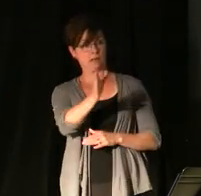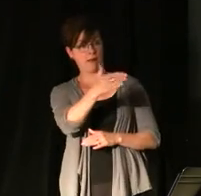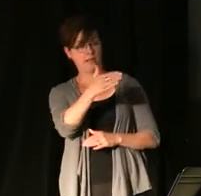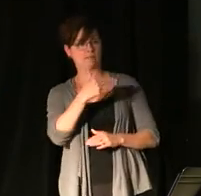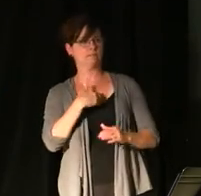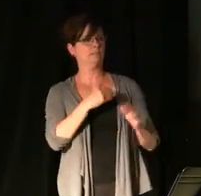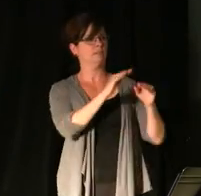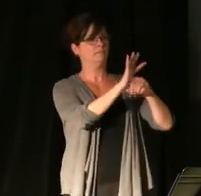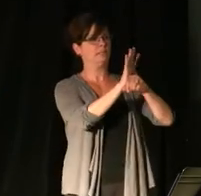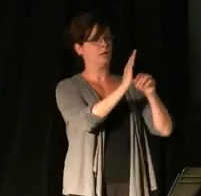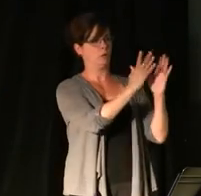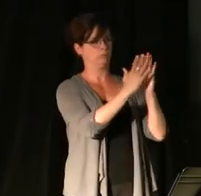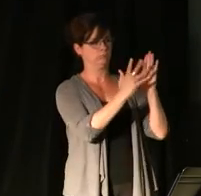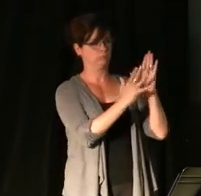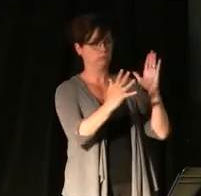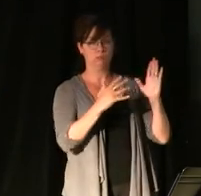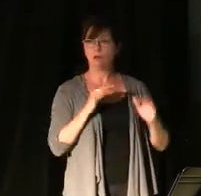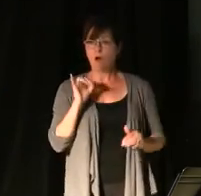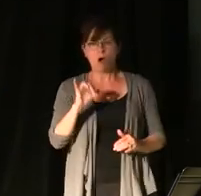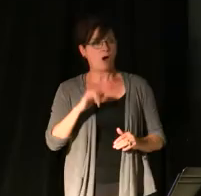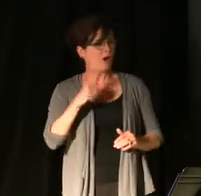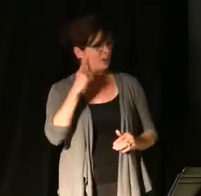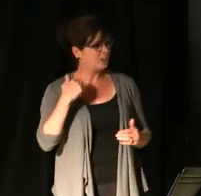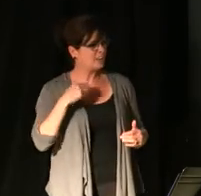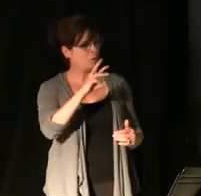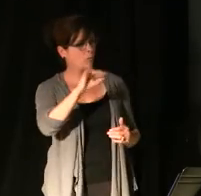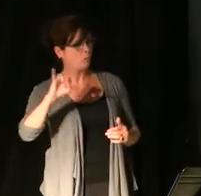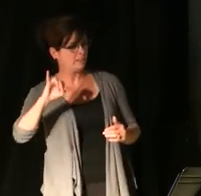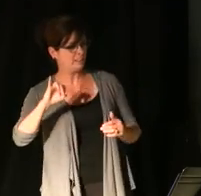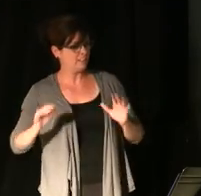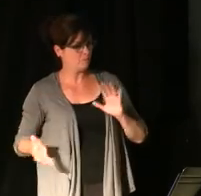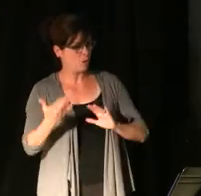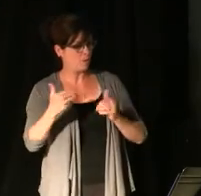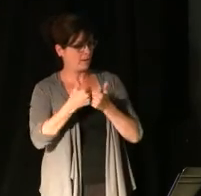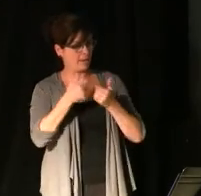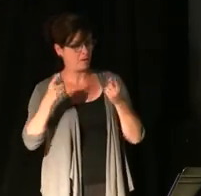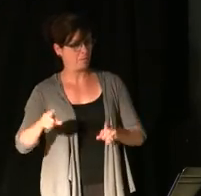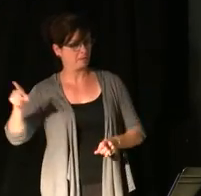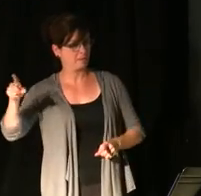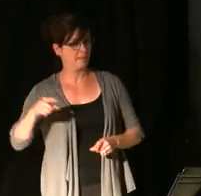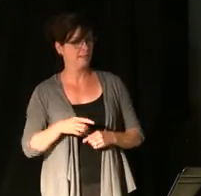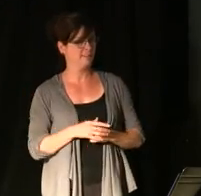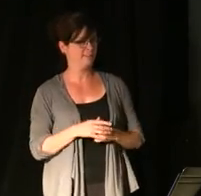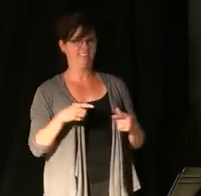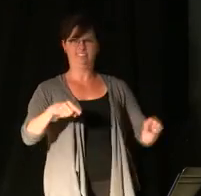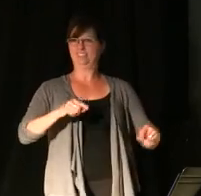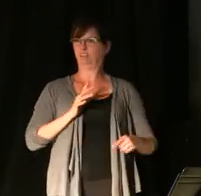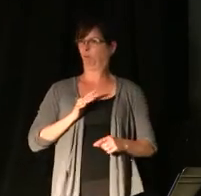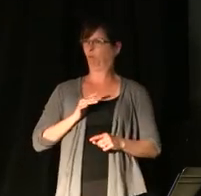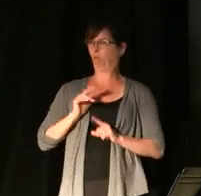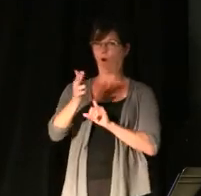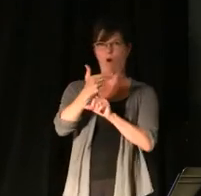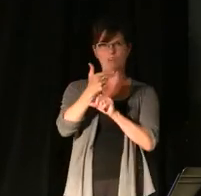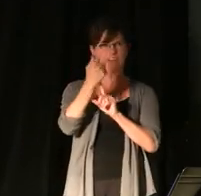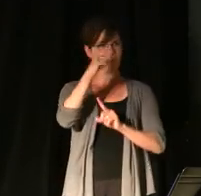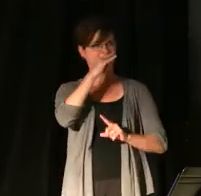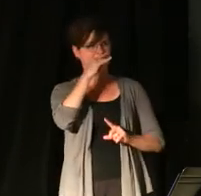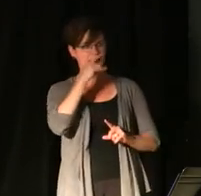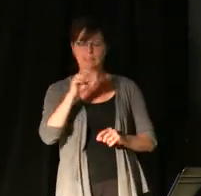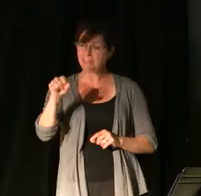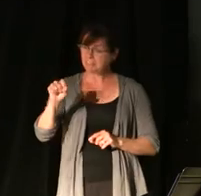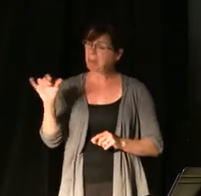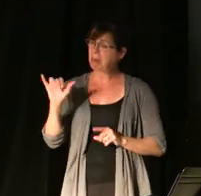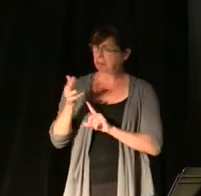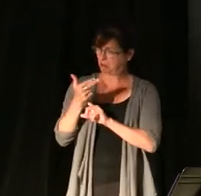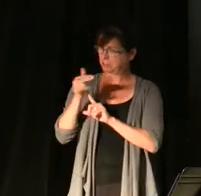collection. Oh, well, hey, I heard you guys have a game of Wii Bowling going on over there. This place is like a hotel for kids. Yes, Penny, it's